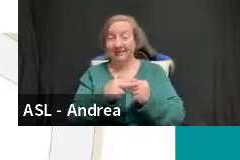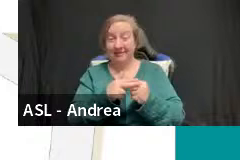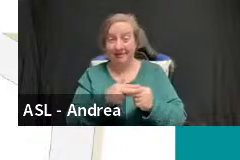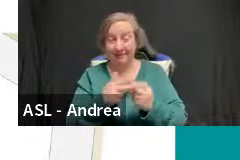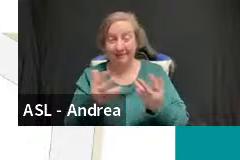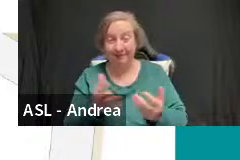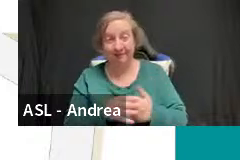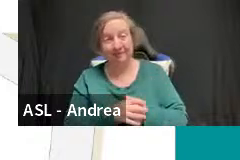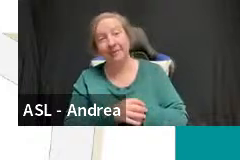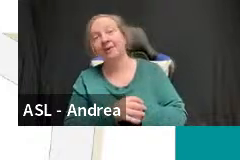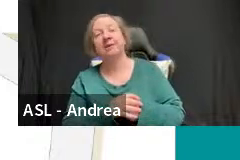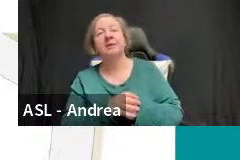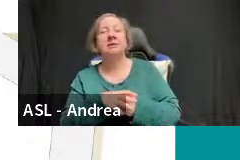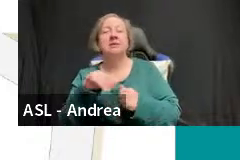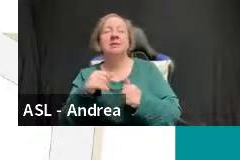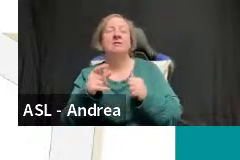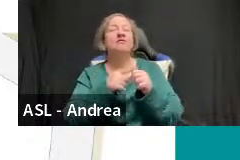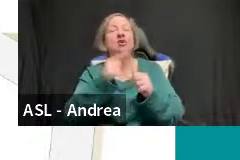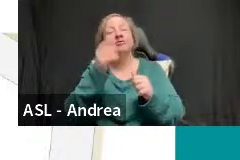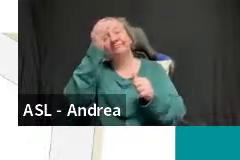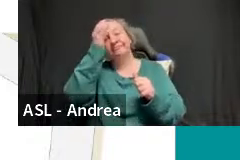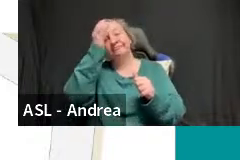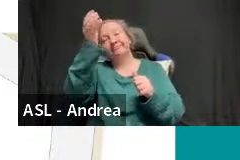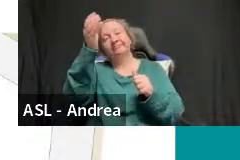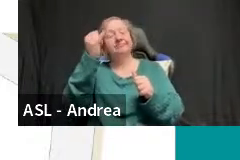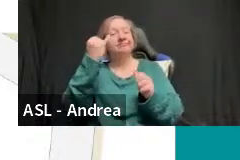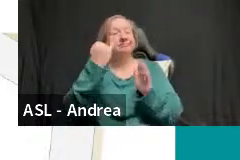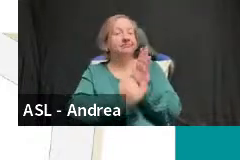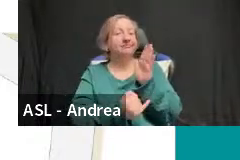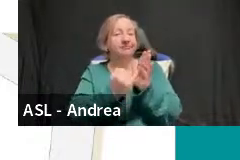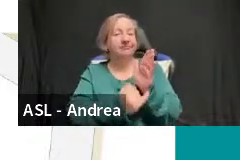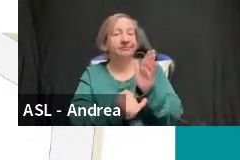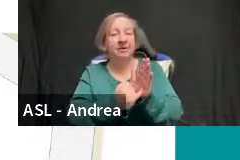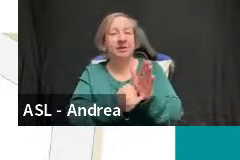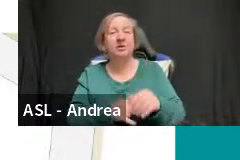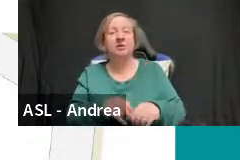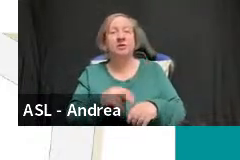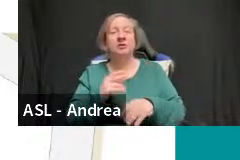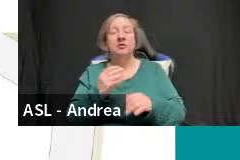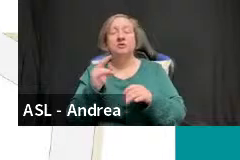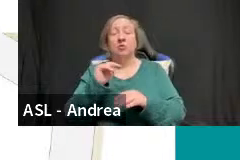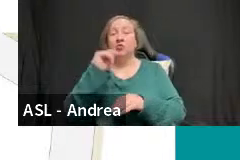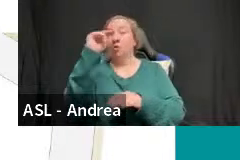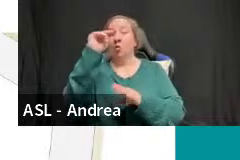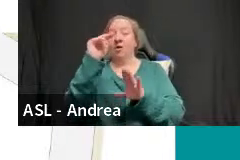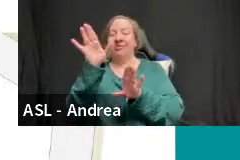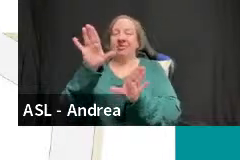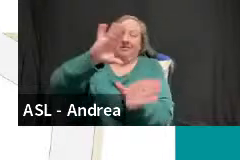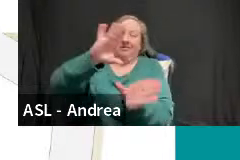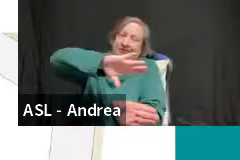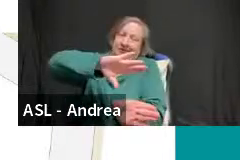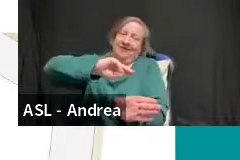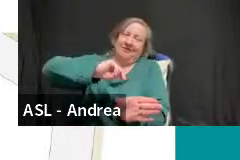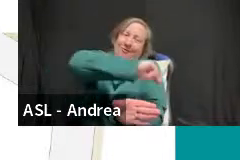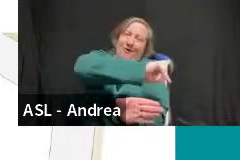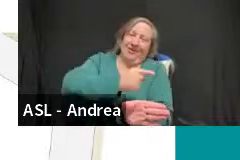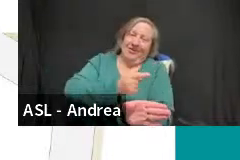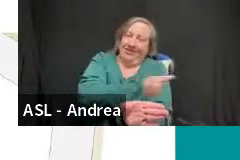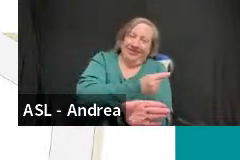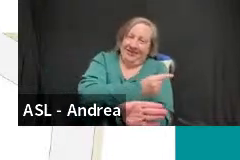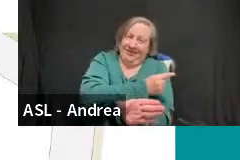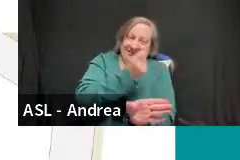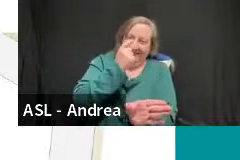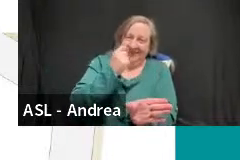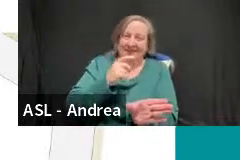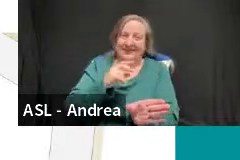the first concept. So north has turned to the right here. Sorry to flip you back and forth a little bit. There's a